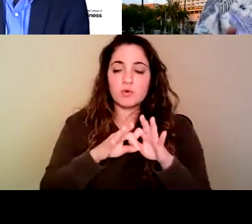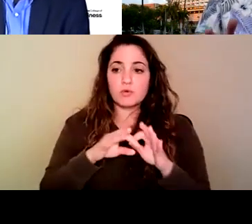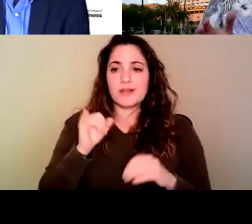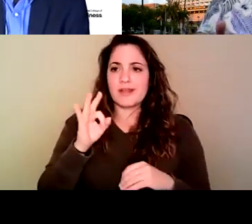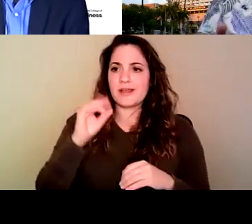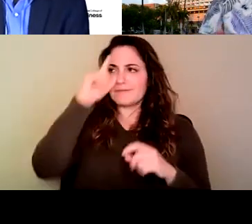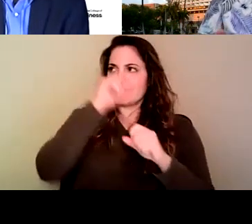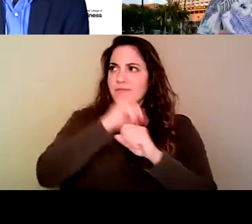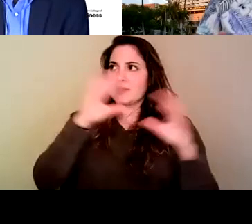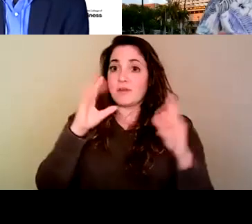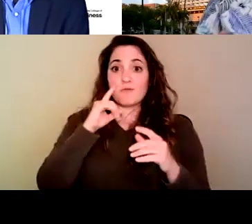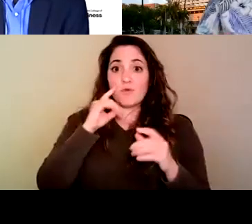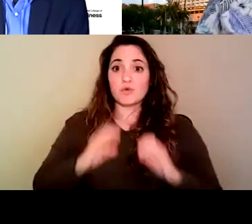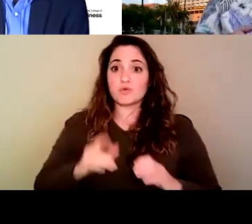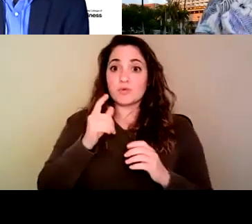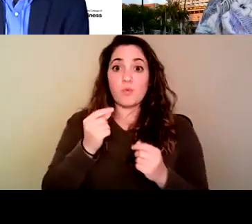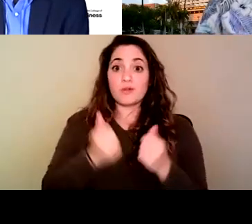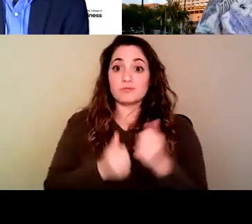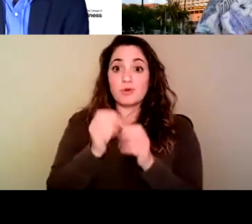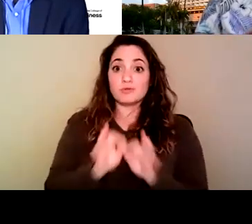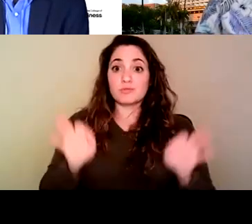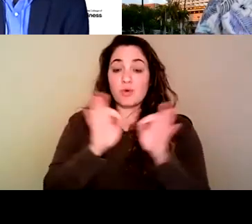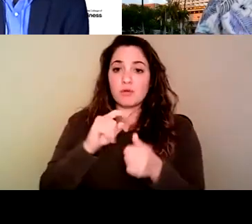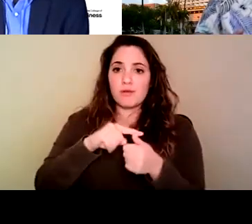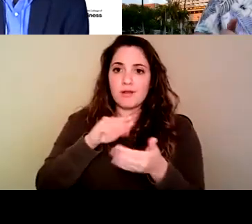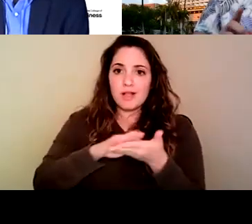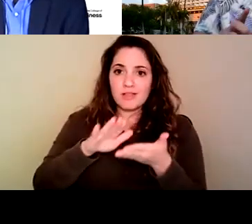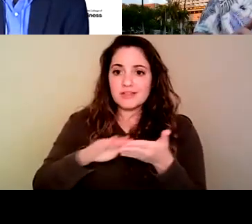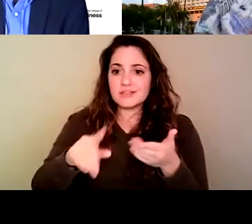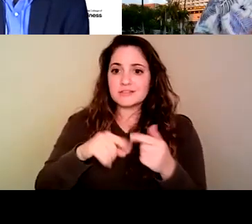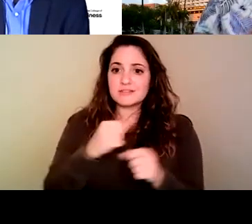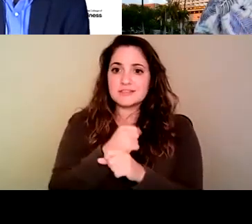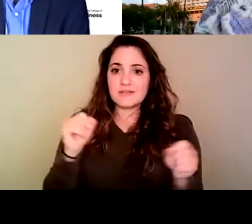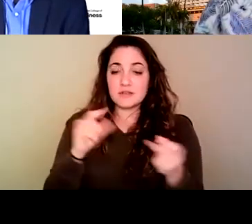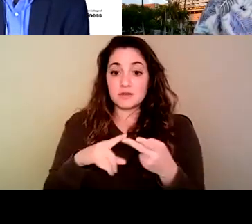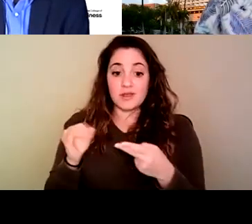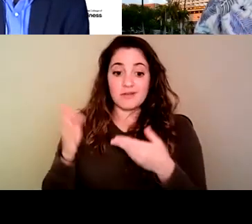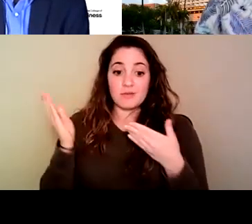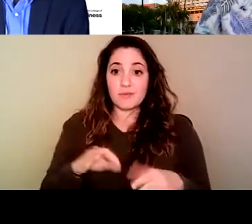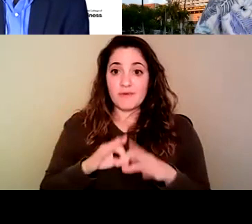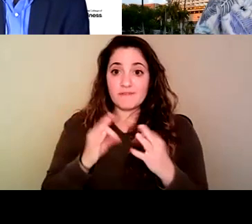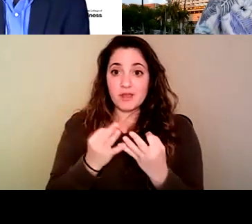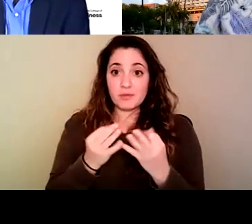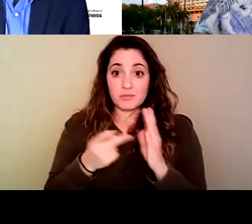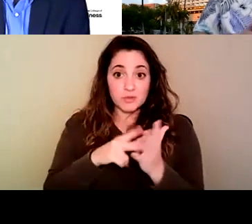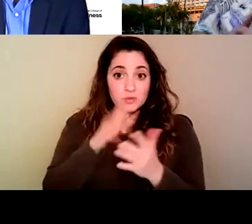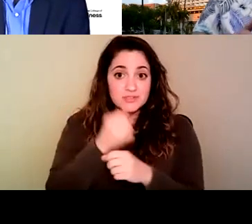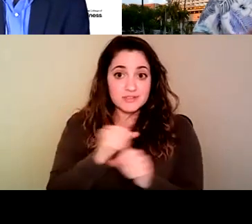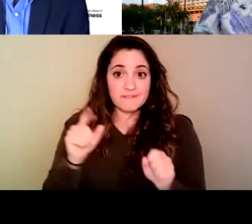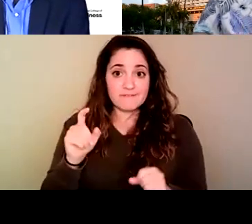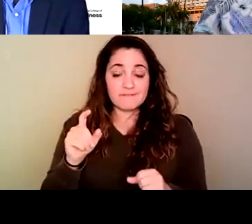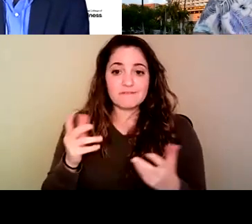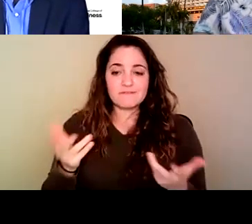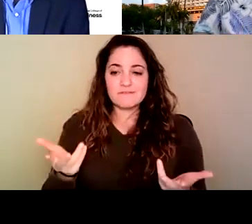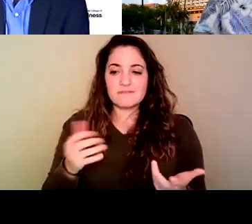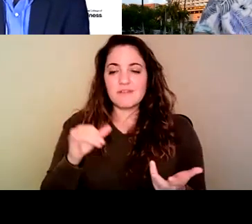to the consumer now, it's cleanliness, it's safety, it's if I bring my family, are they going to be safe? You